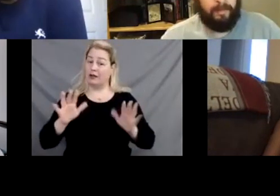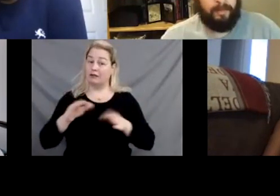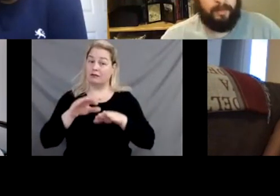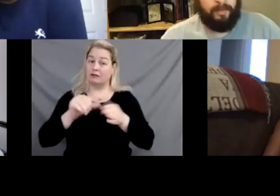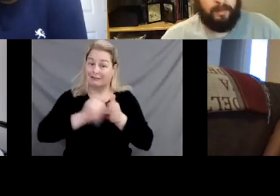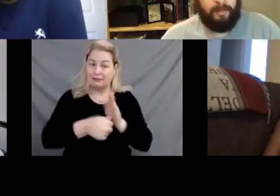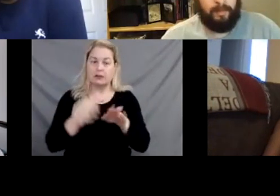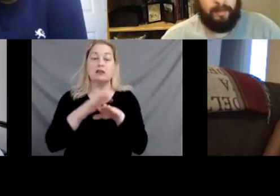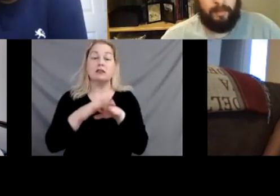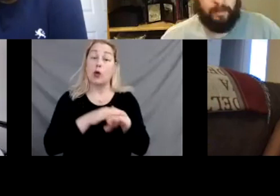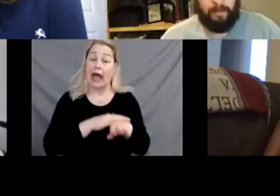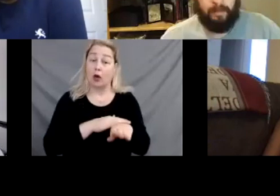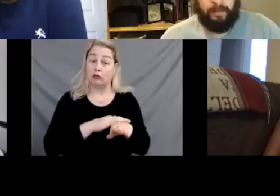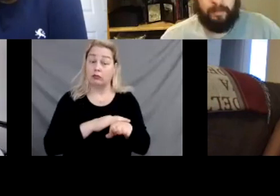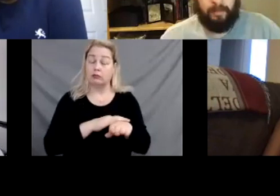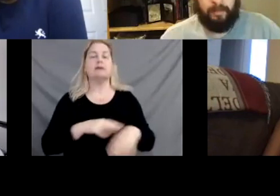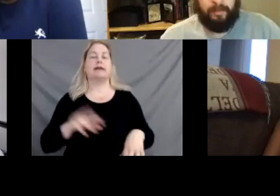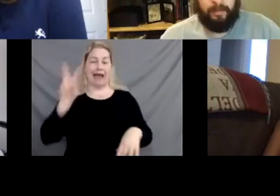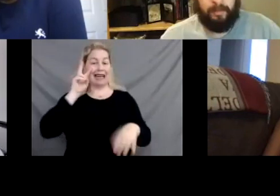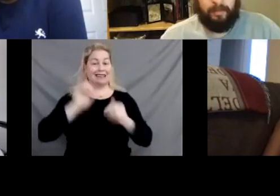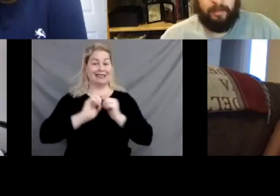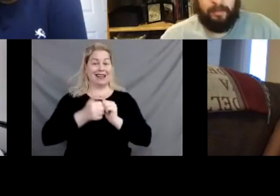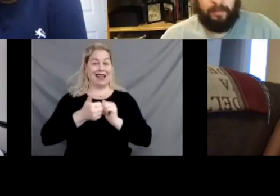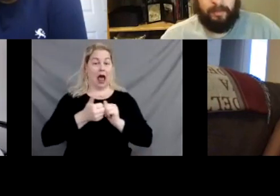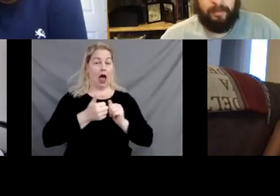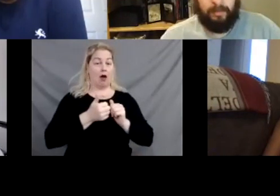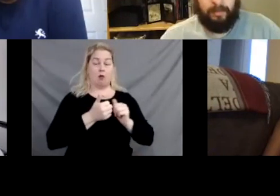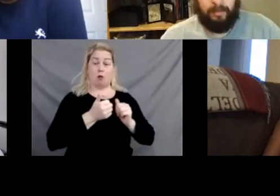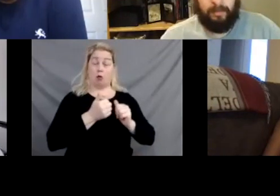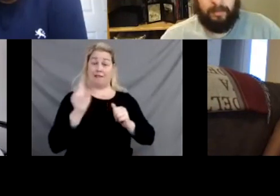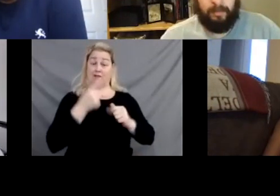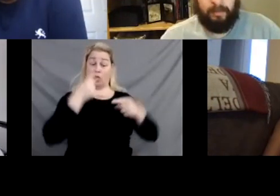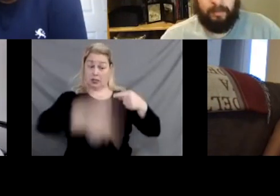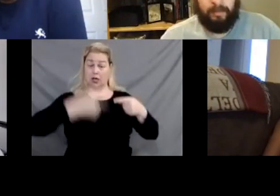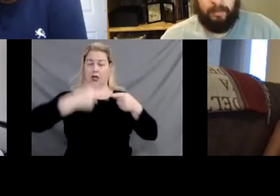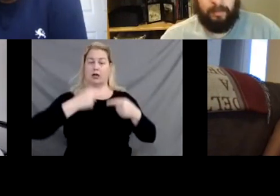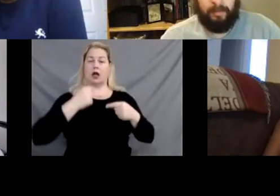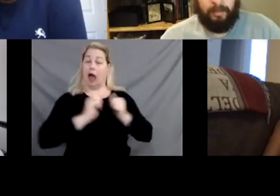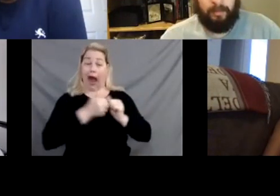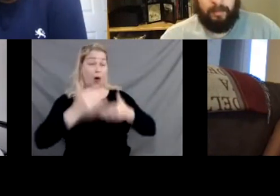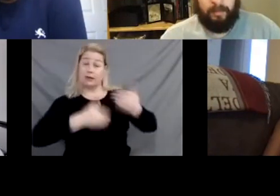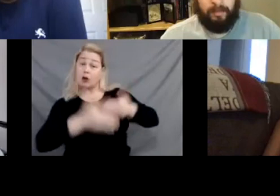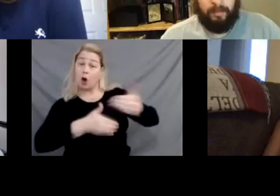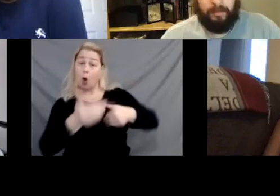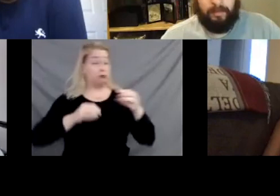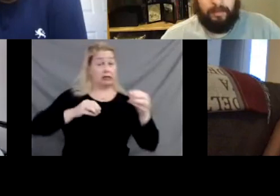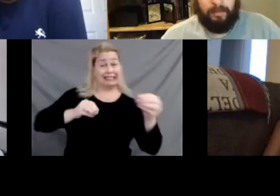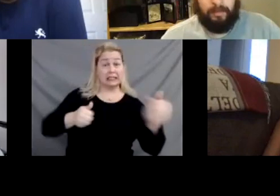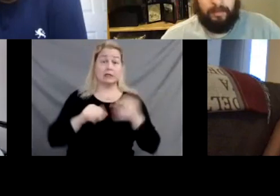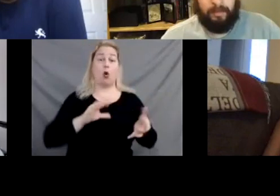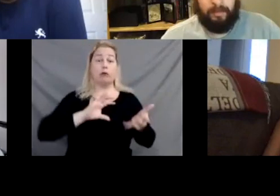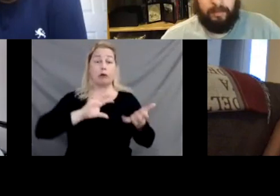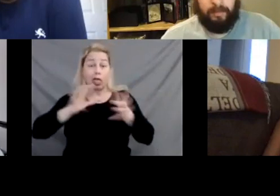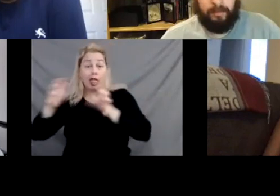how this process works through the first iteration through the board bill that gets introduced shortly,